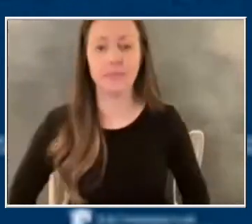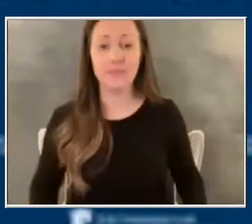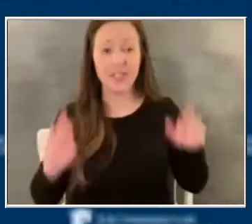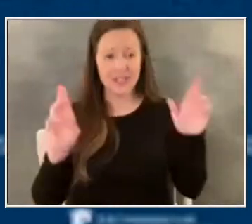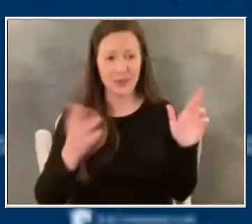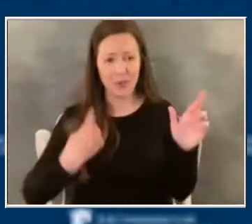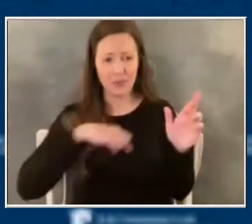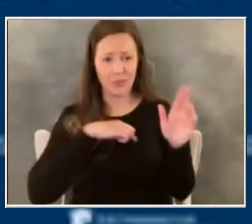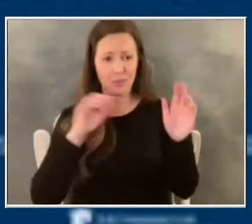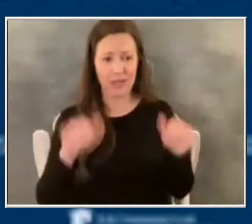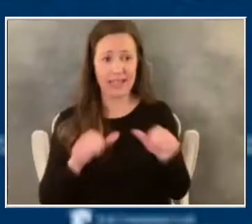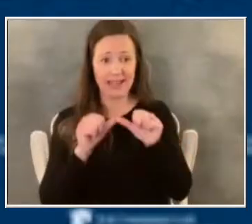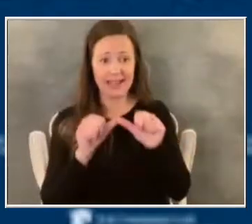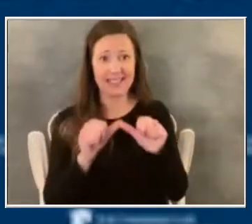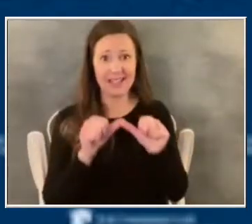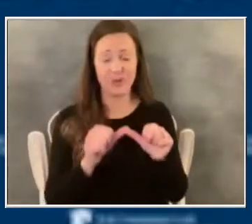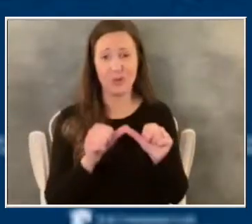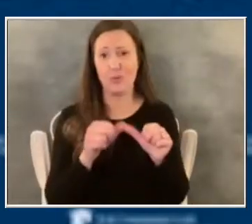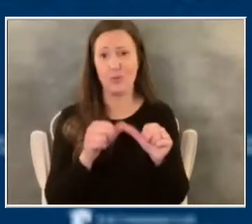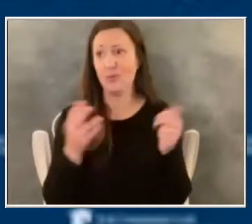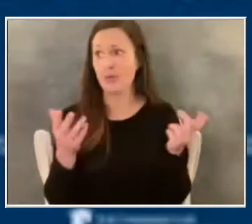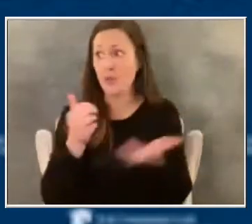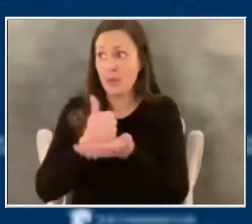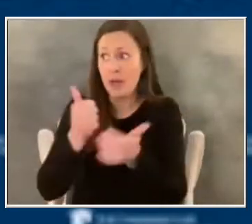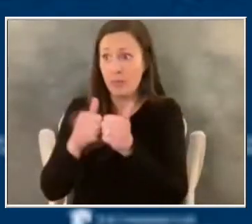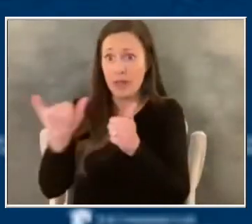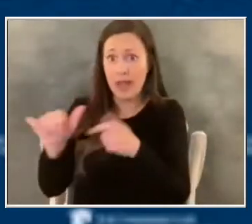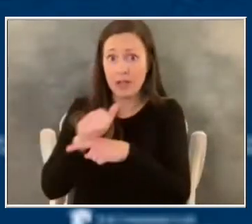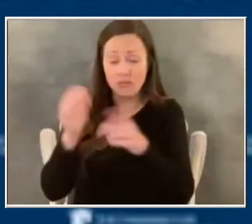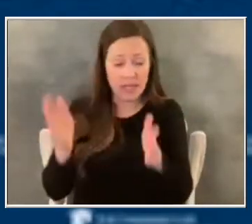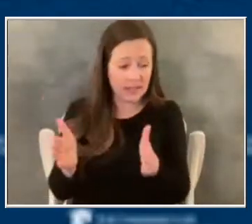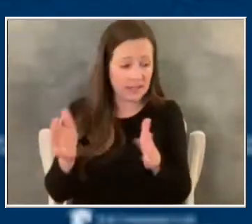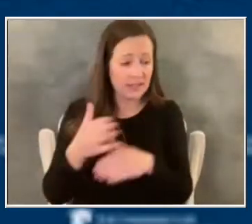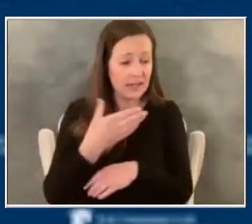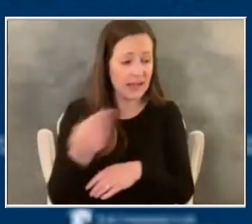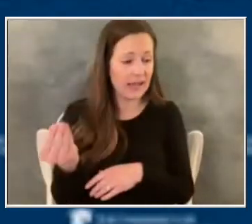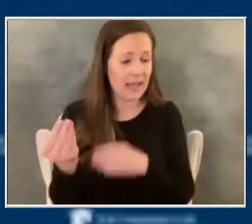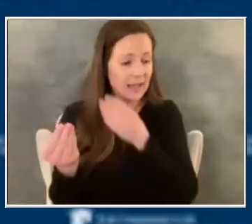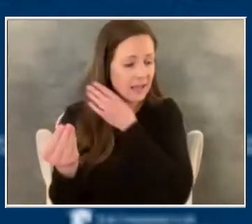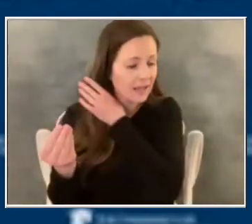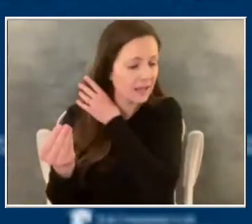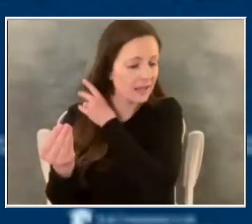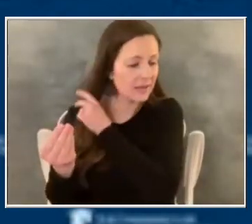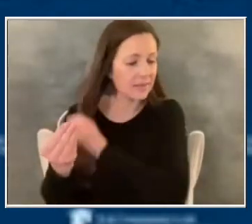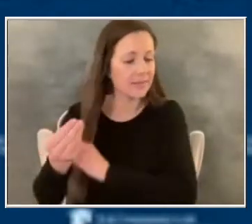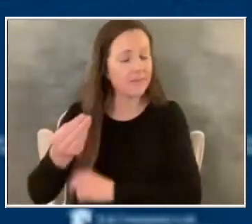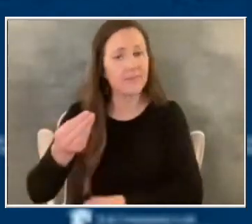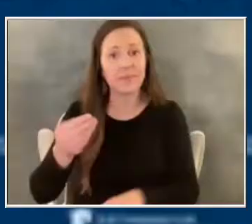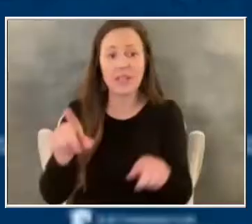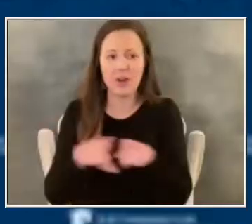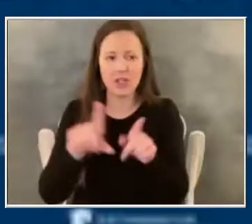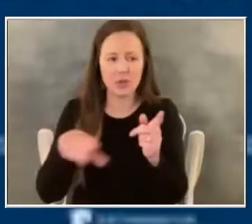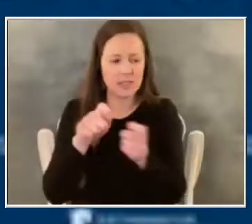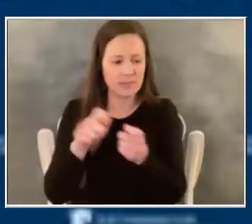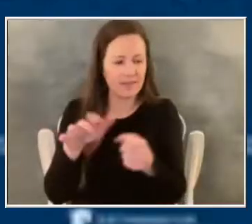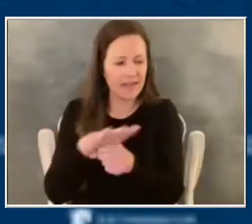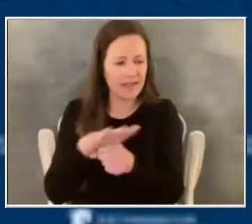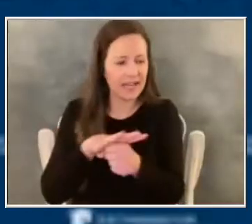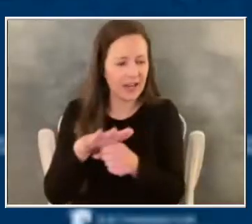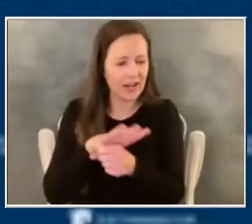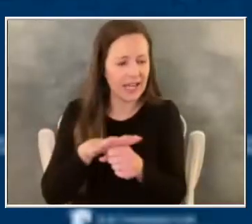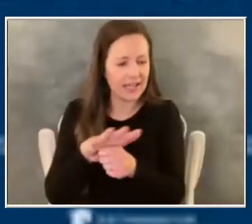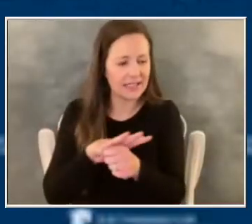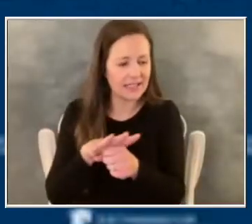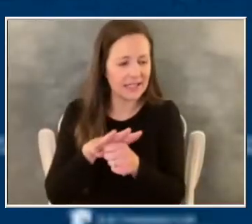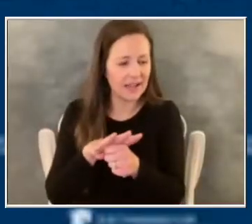of an opportunity, the convener, to have the conversations of particular areas. How do we continue to support